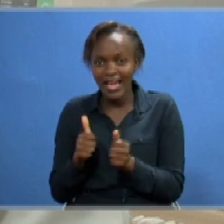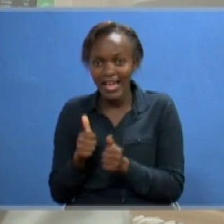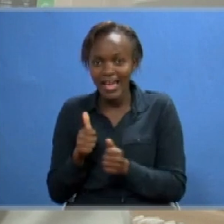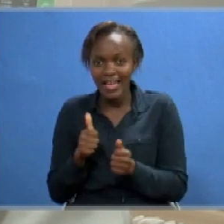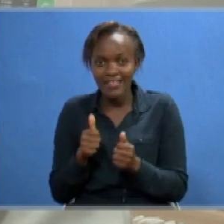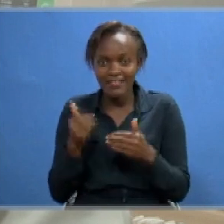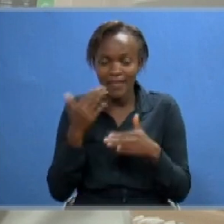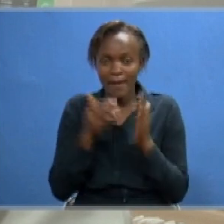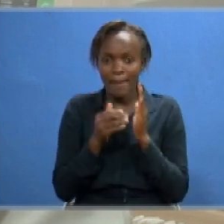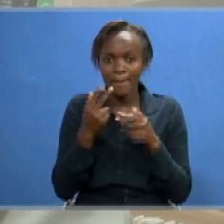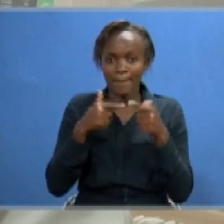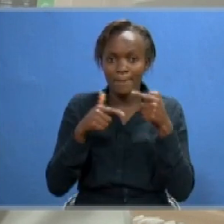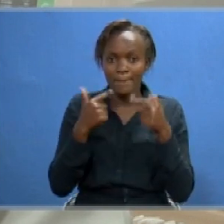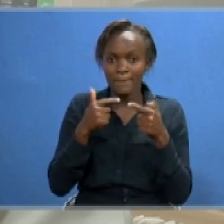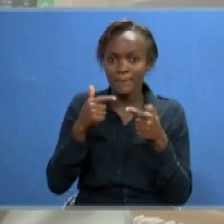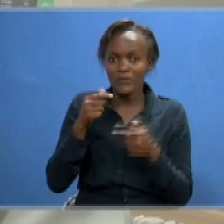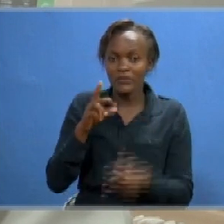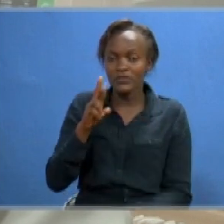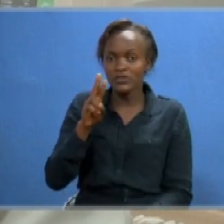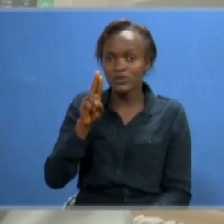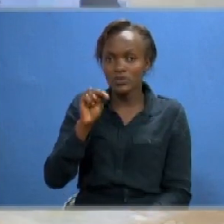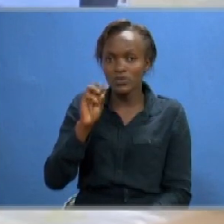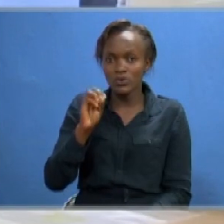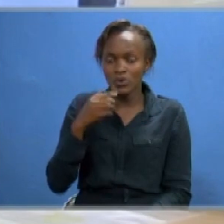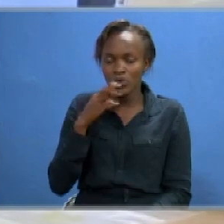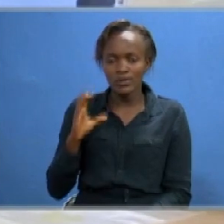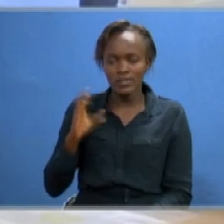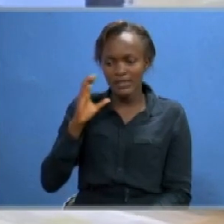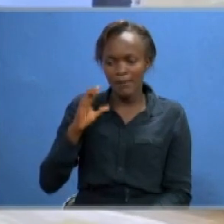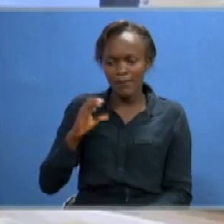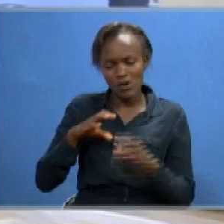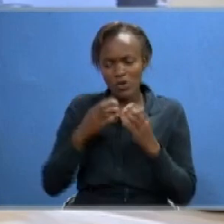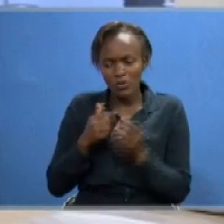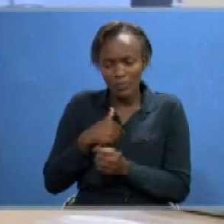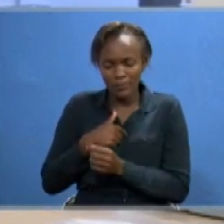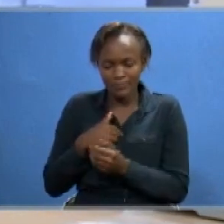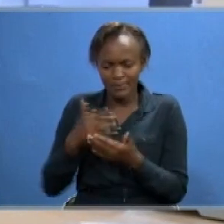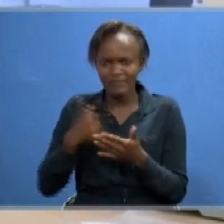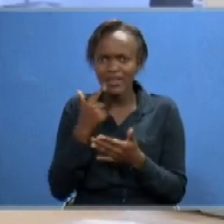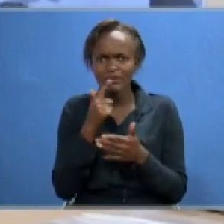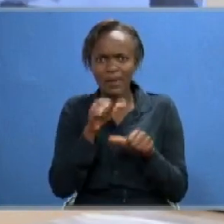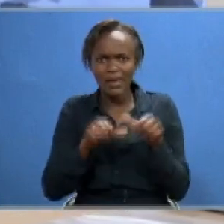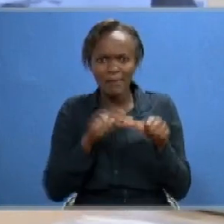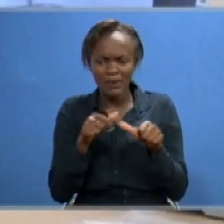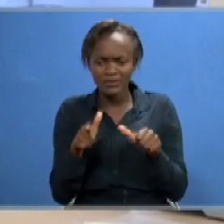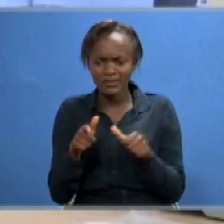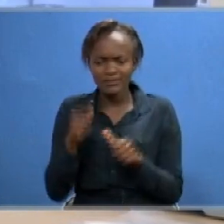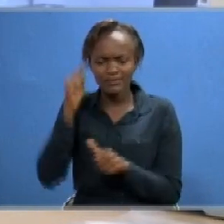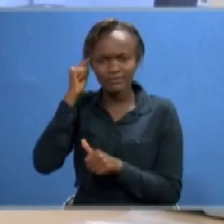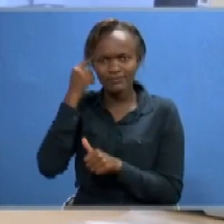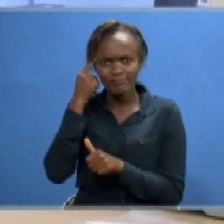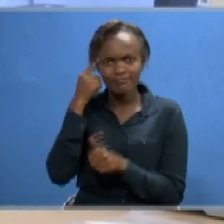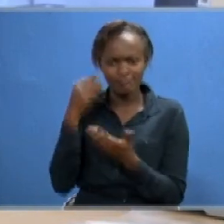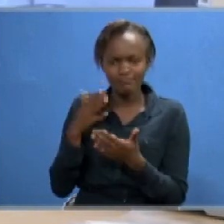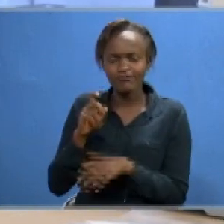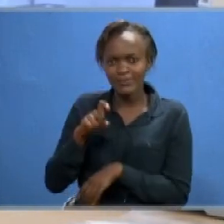of biochemistry, microbiology and biotechnology. After he informed us about his innovation, we had to